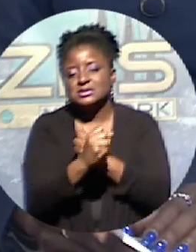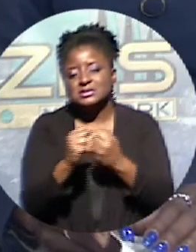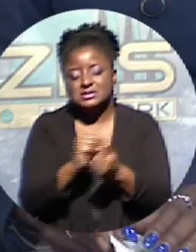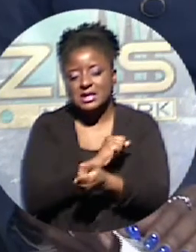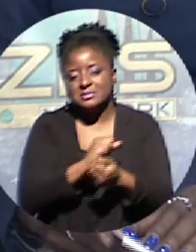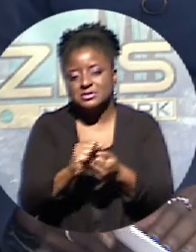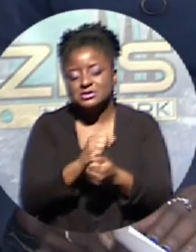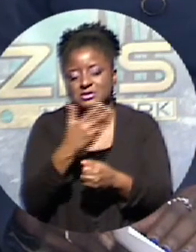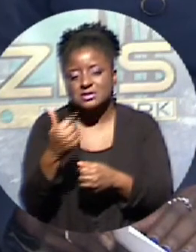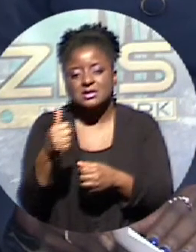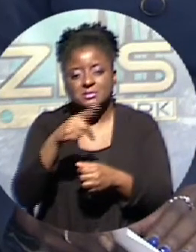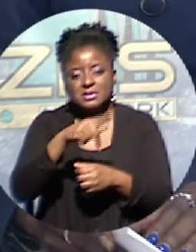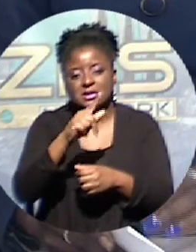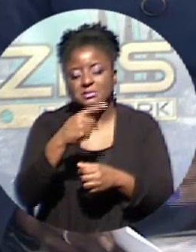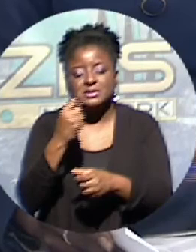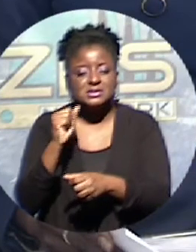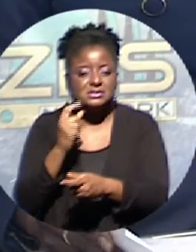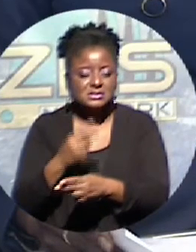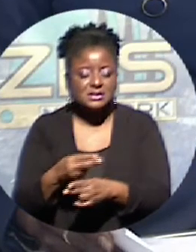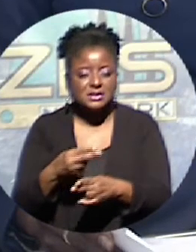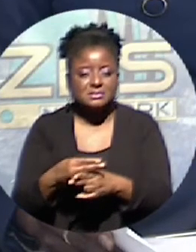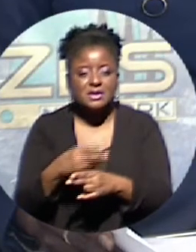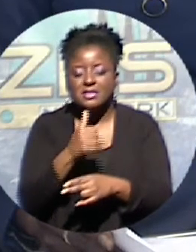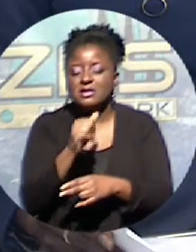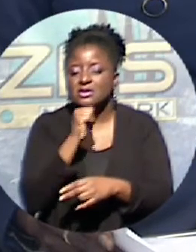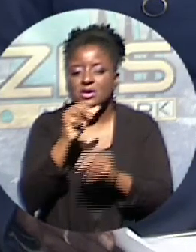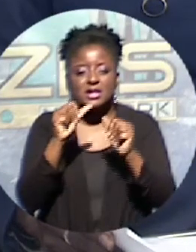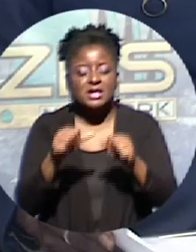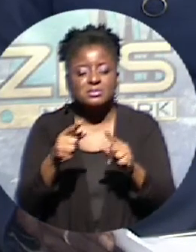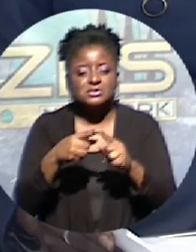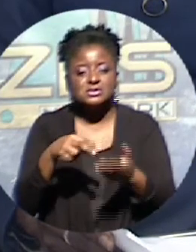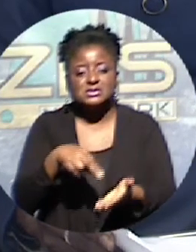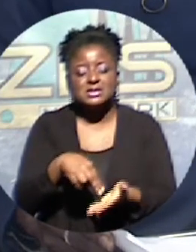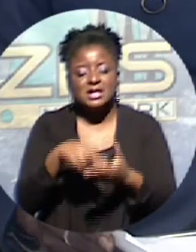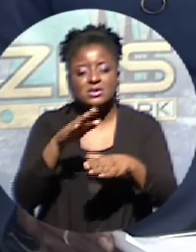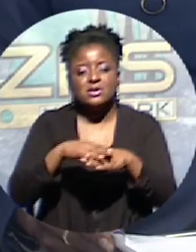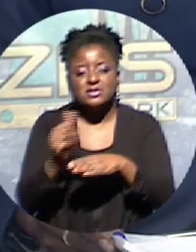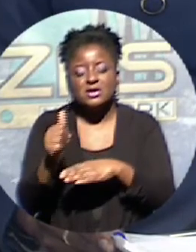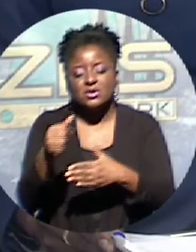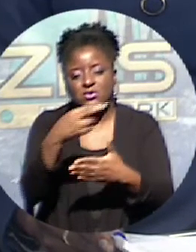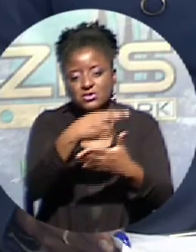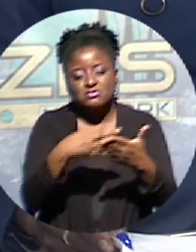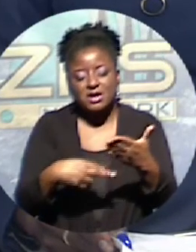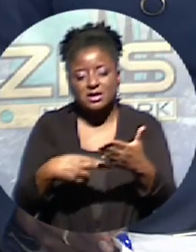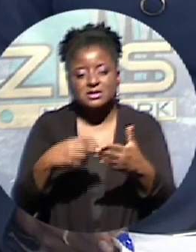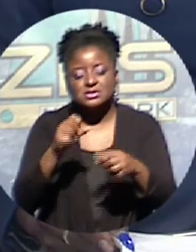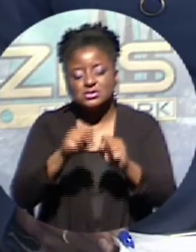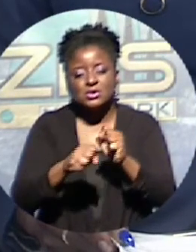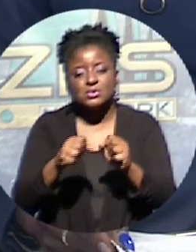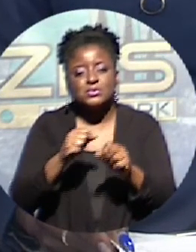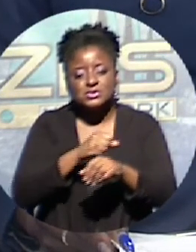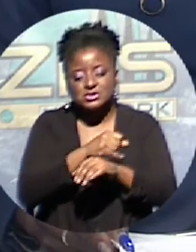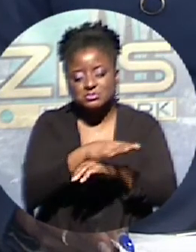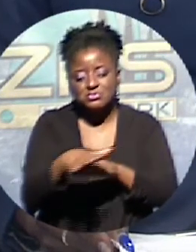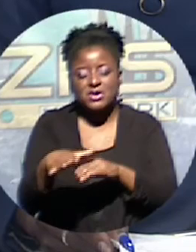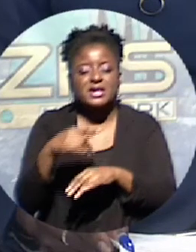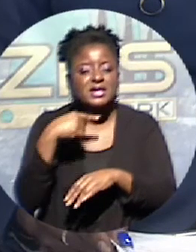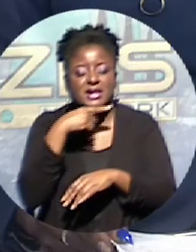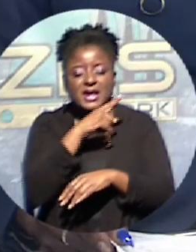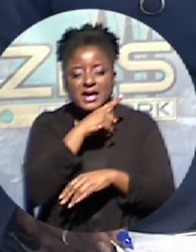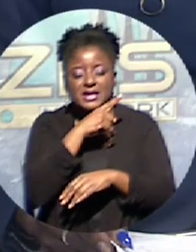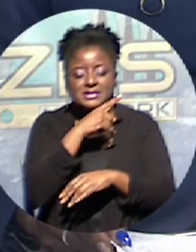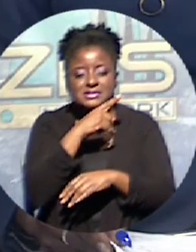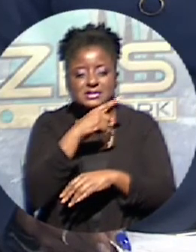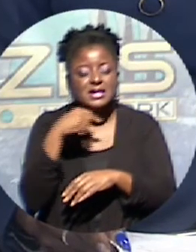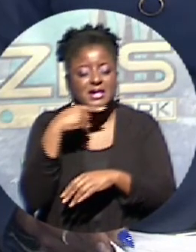plan or vision. Maynard Gibson said they are unable to stand on their own record, so are spreading lies instead. Baseless lies